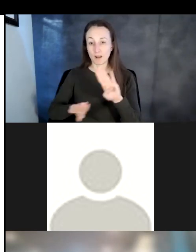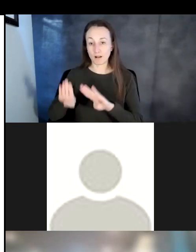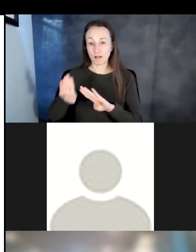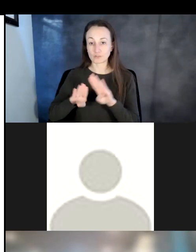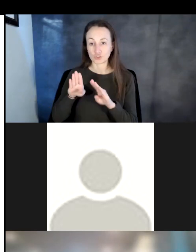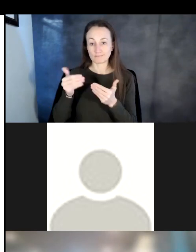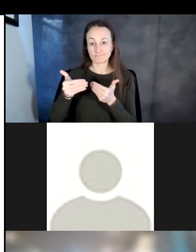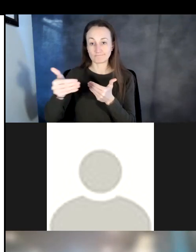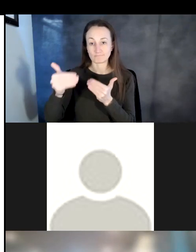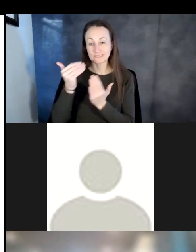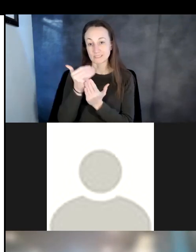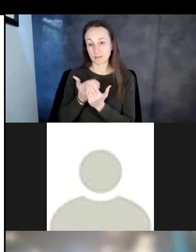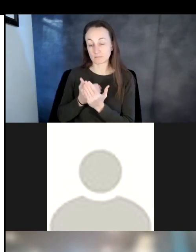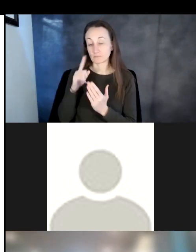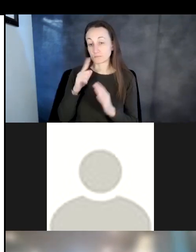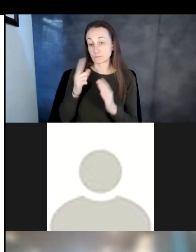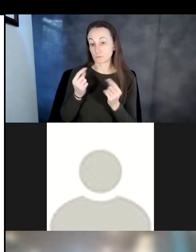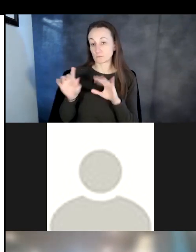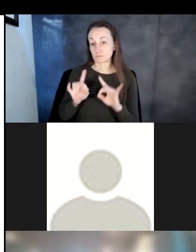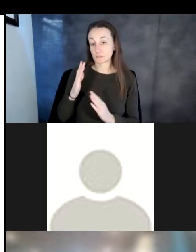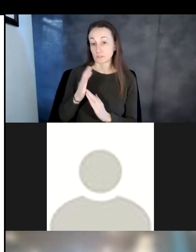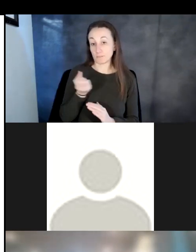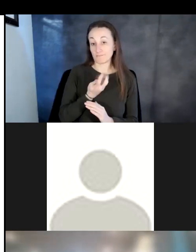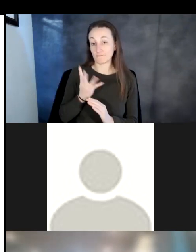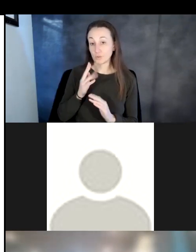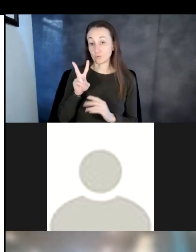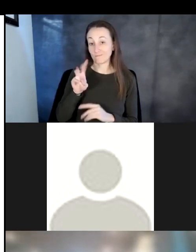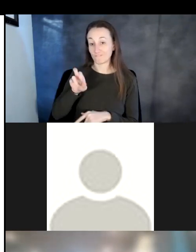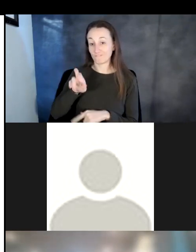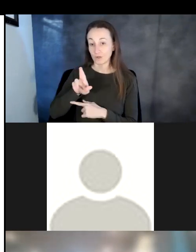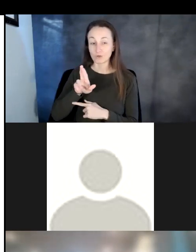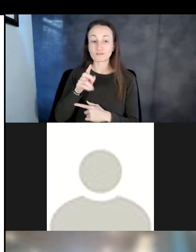normally what we would do, we would sequence just the top few variants using what is called Sanger